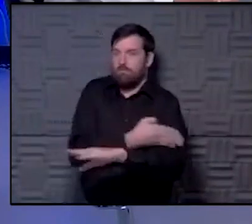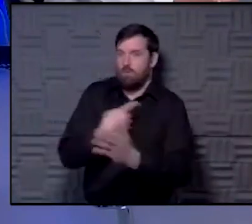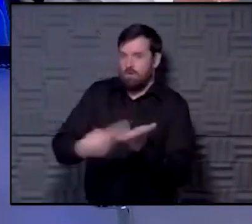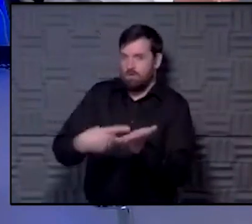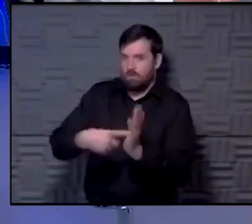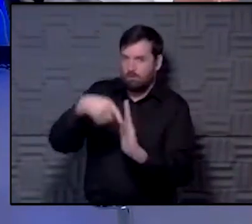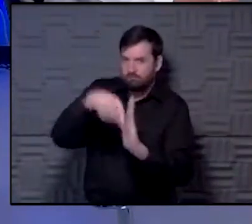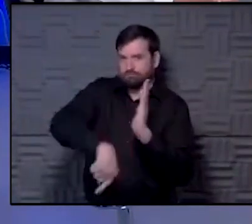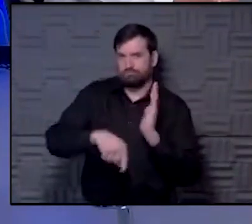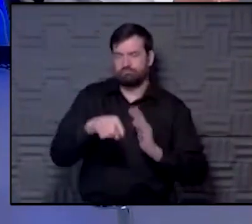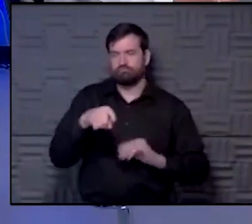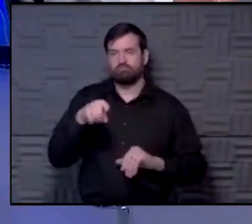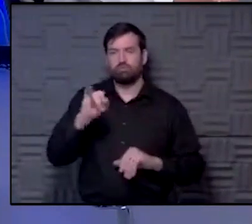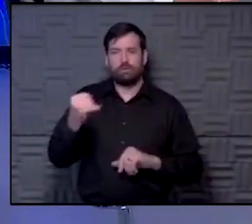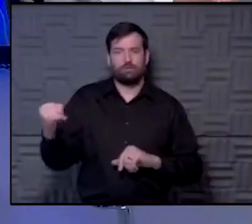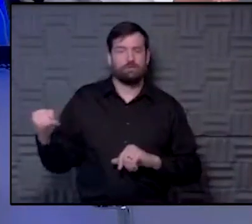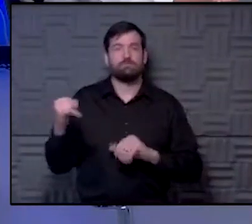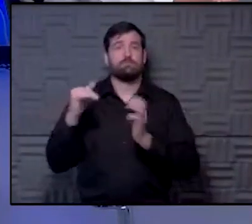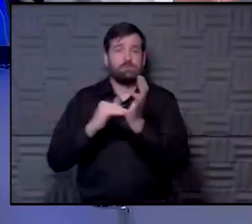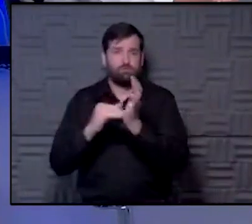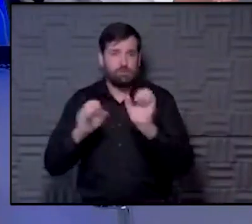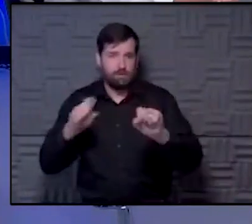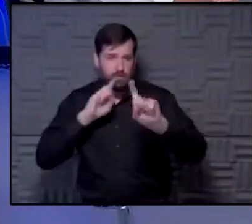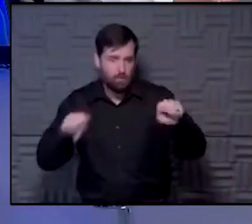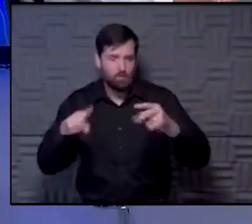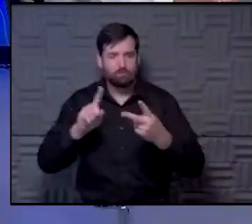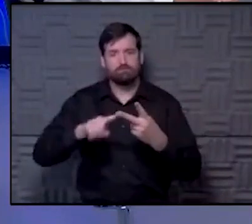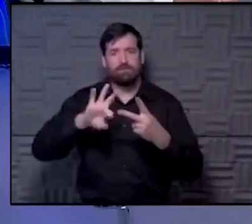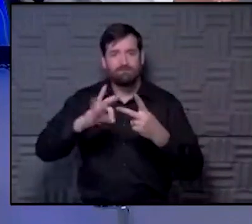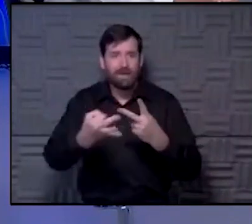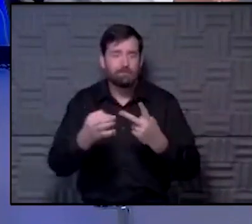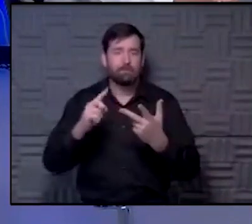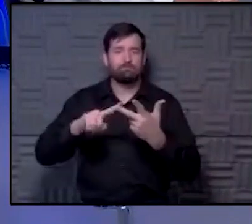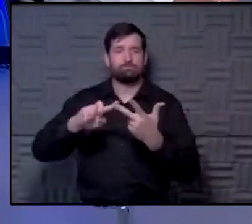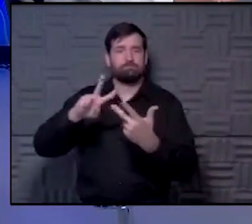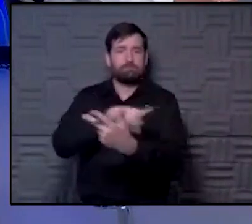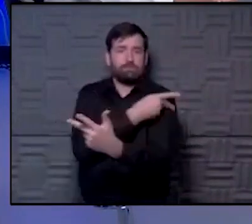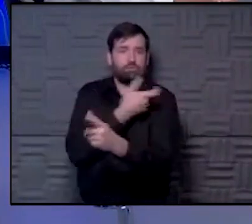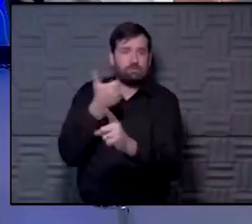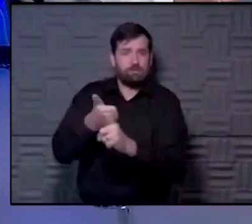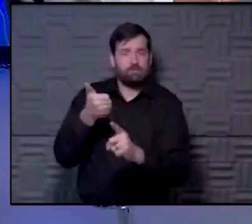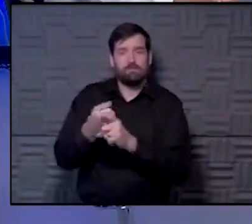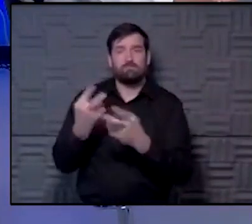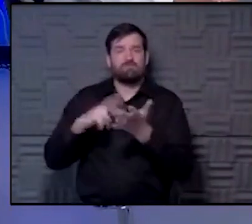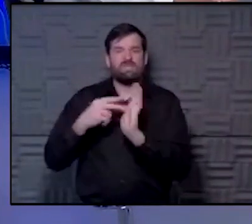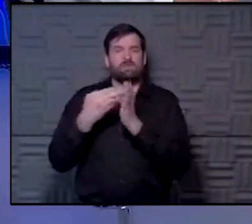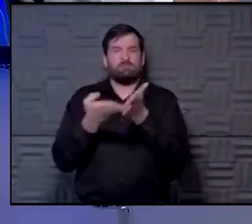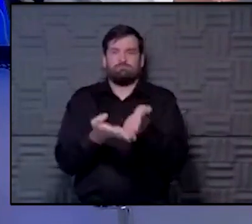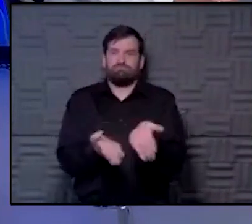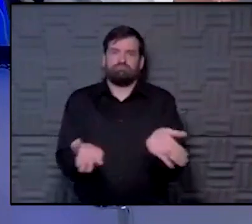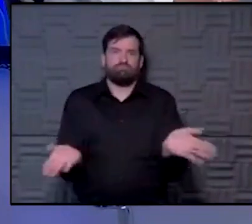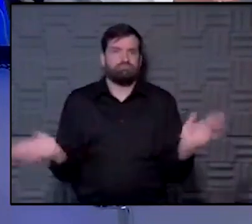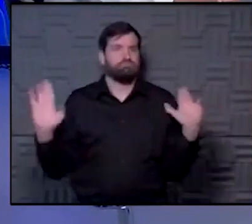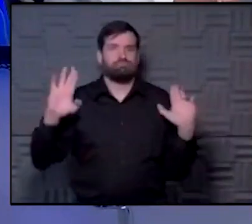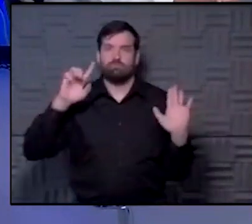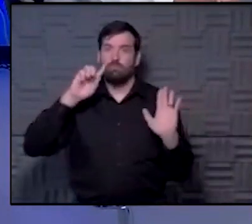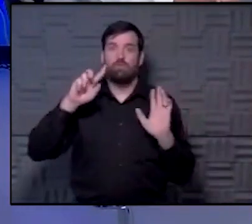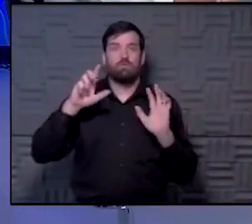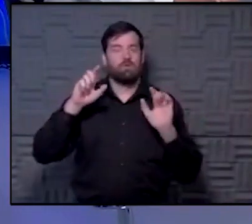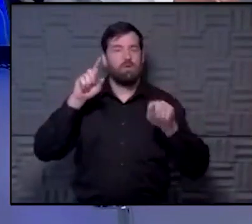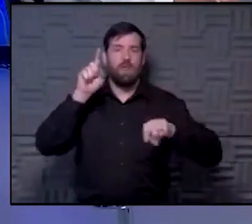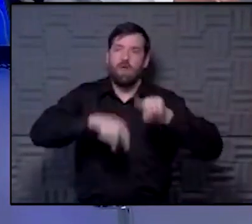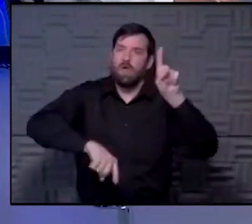is, you mentioned, right, physicians can report, family members can report, patients can report. So this is really casting a wide net to try to catch as many